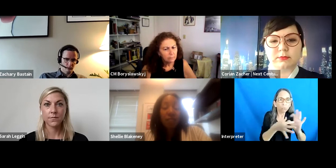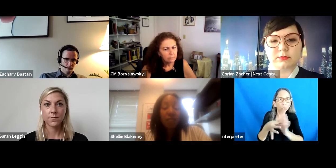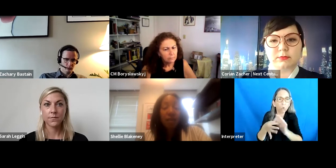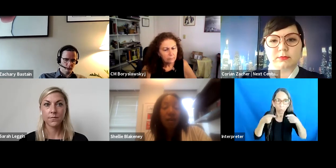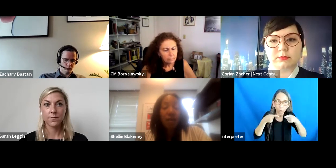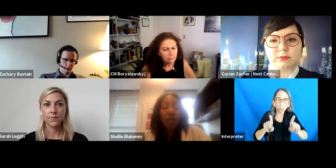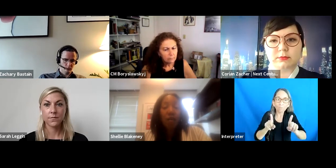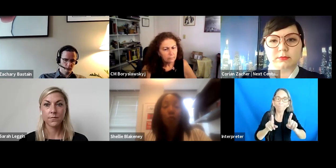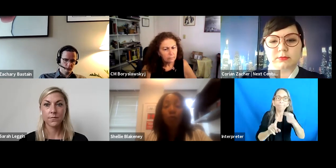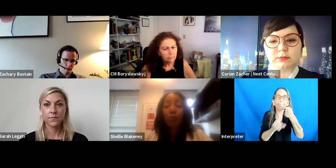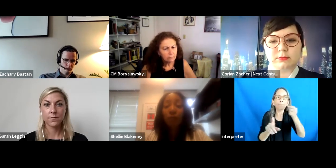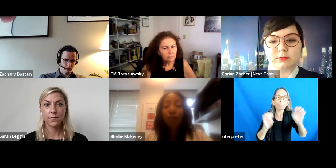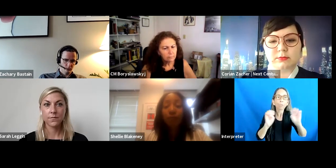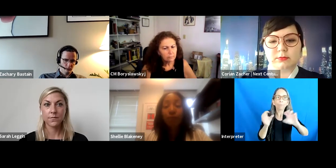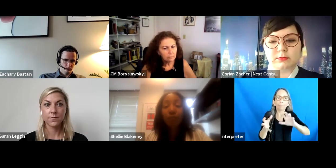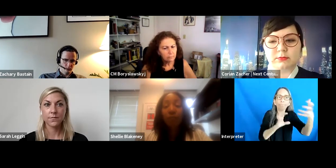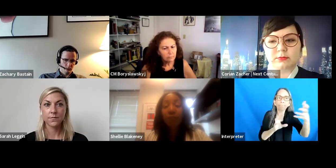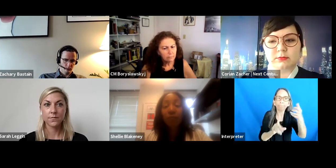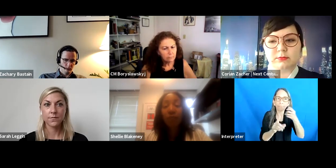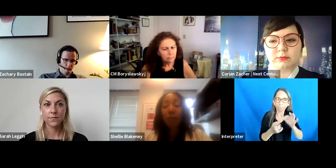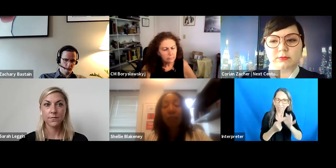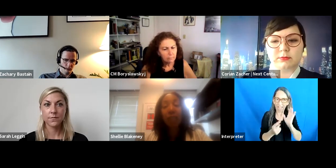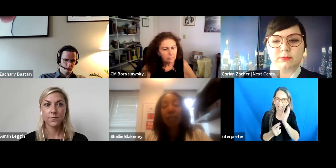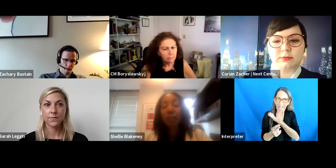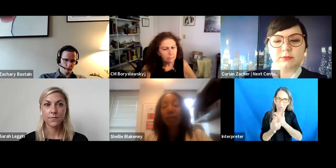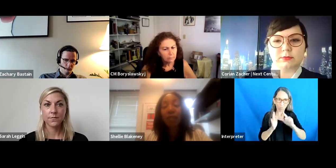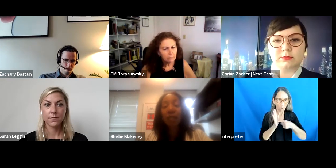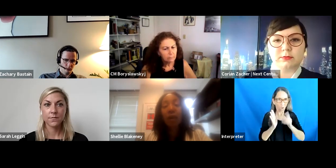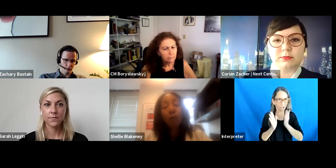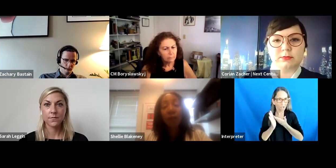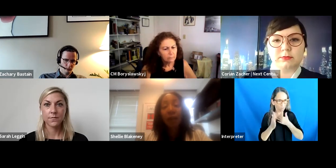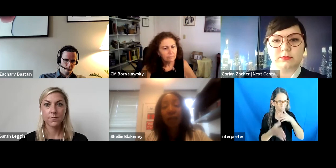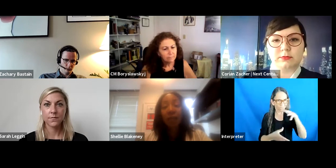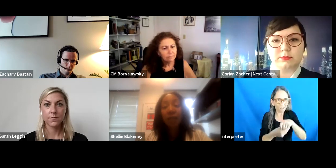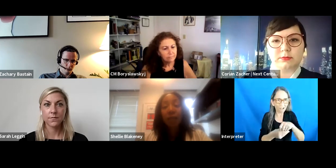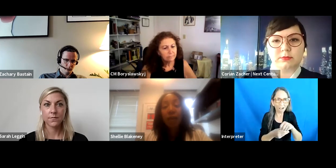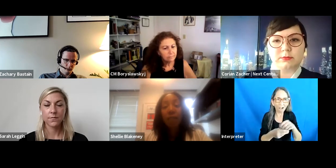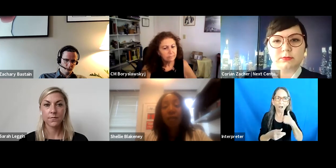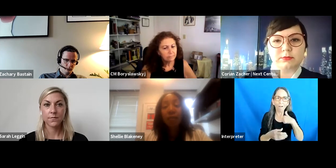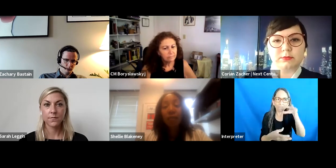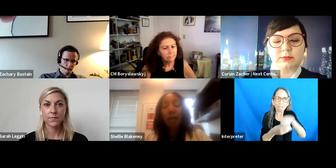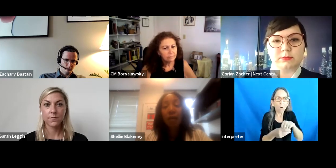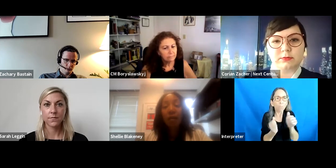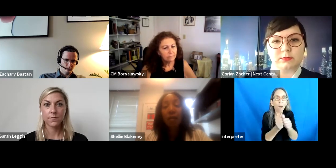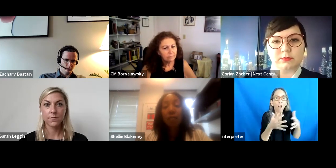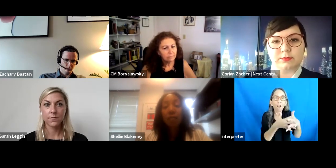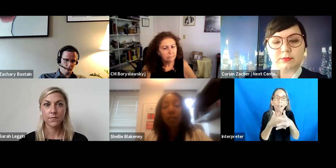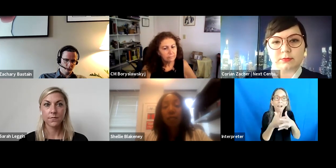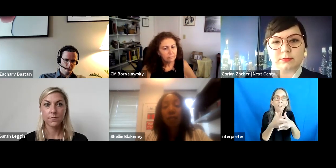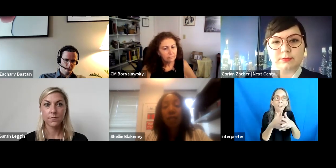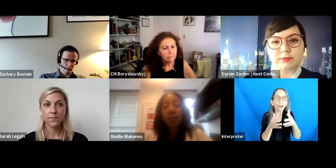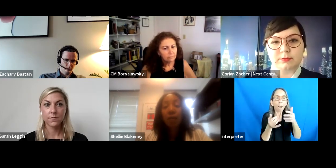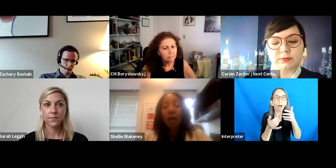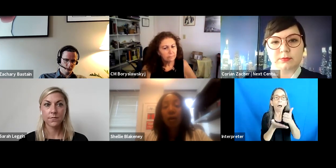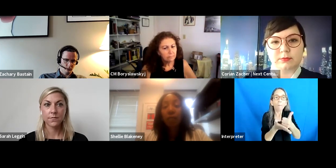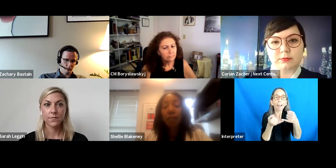Specifically, our role plays as Americans' helpline and makes